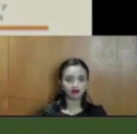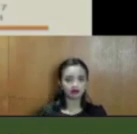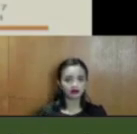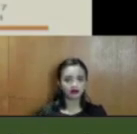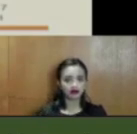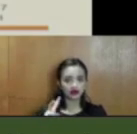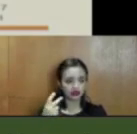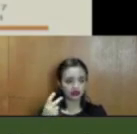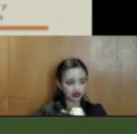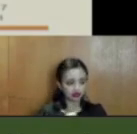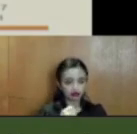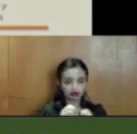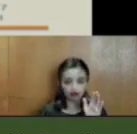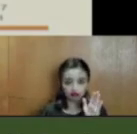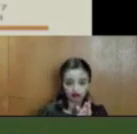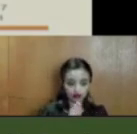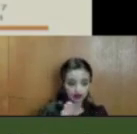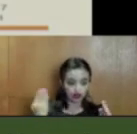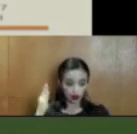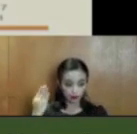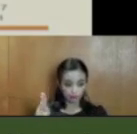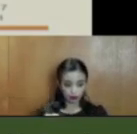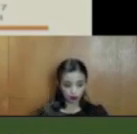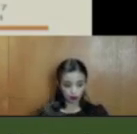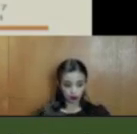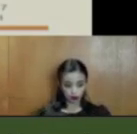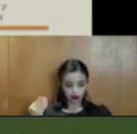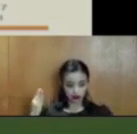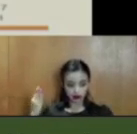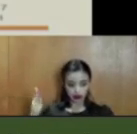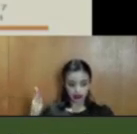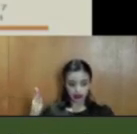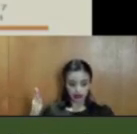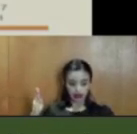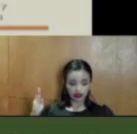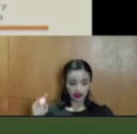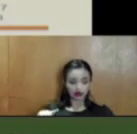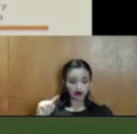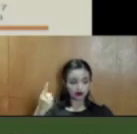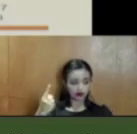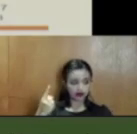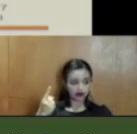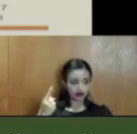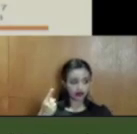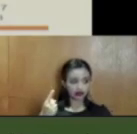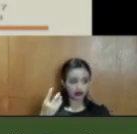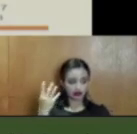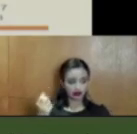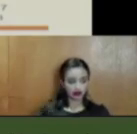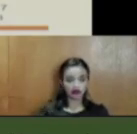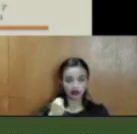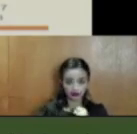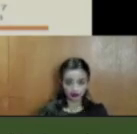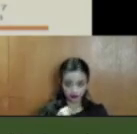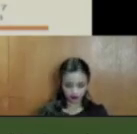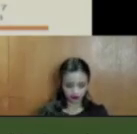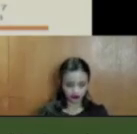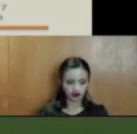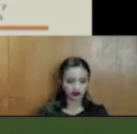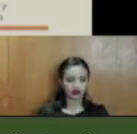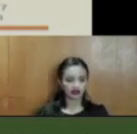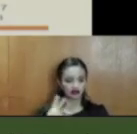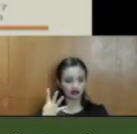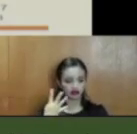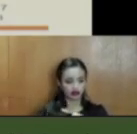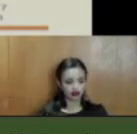growth. The blue bar refers to the first four-year period. And this is the same, all the graphs cover the same period, so I